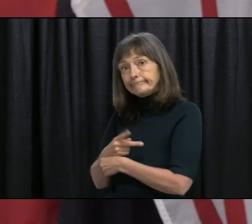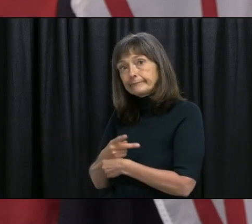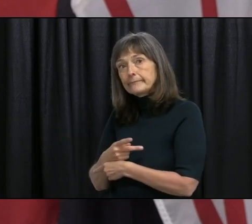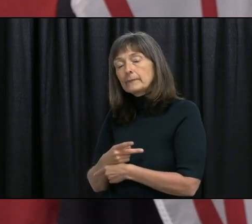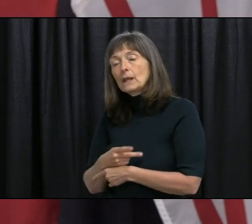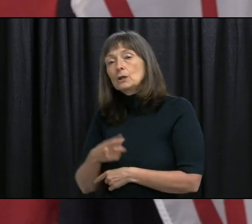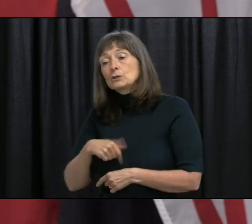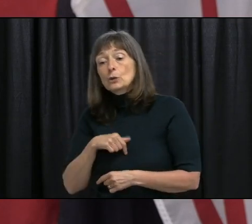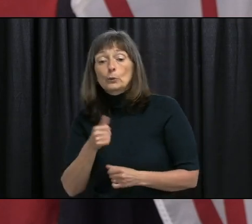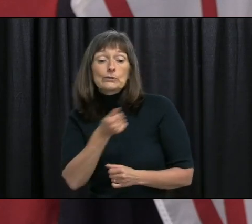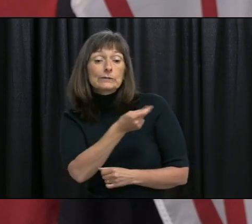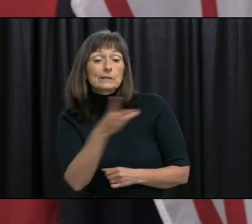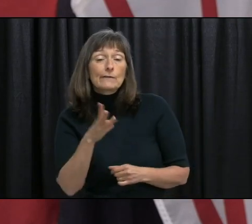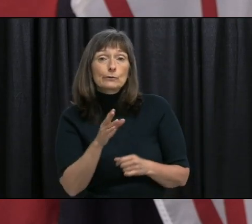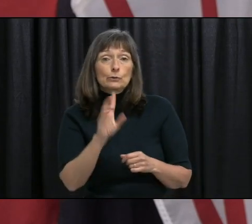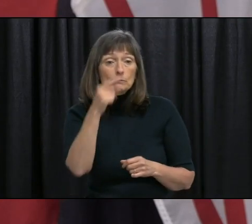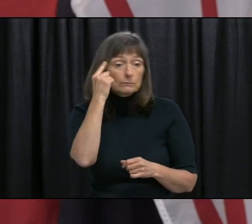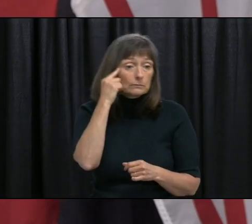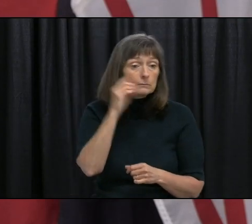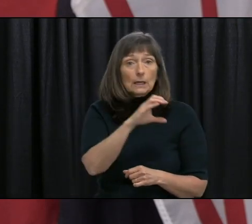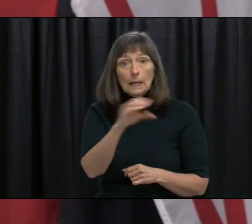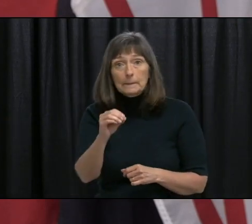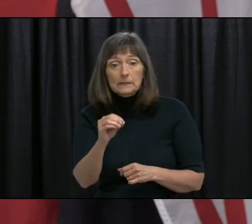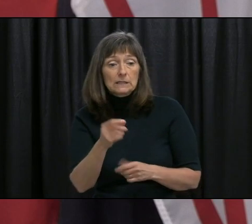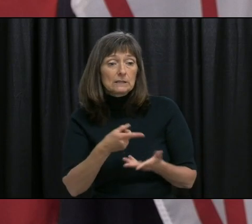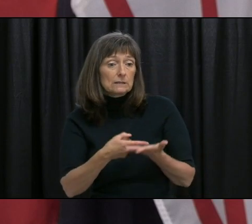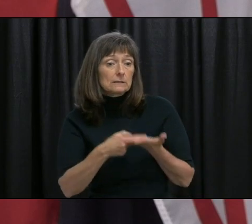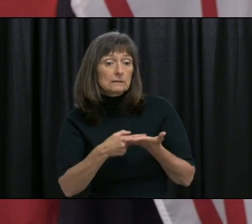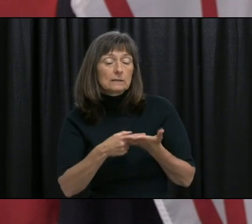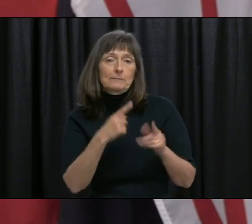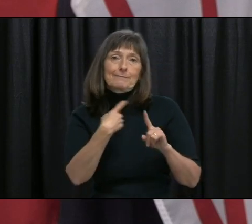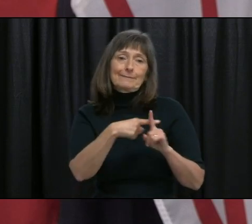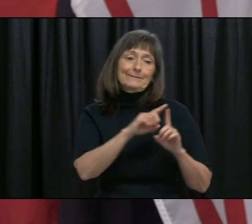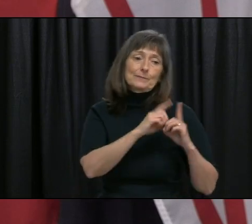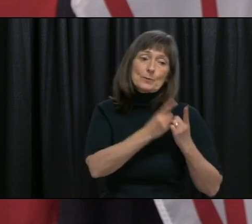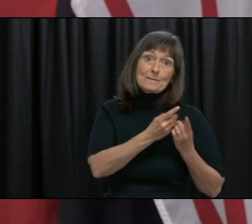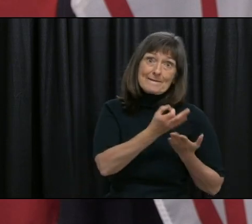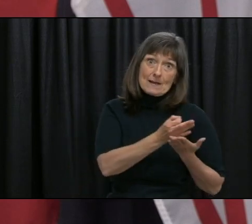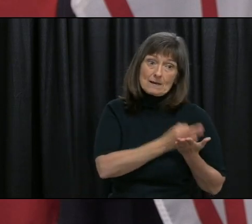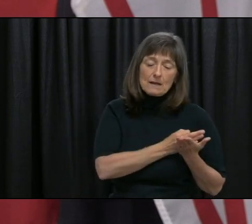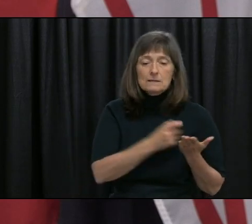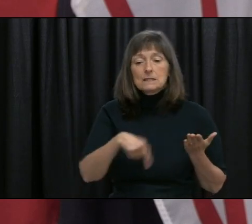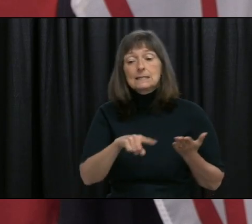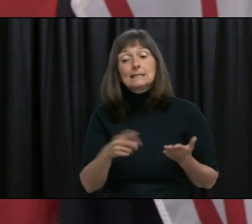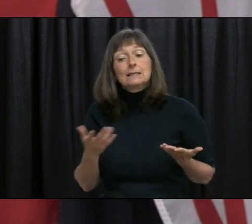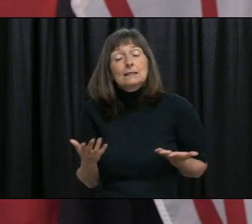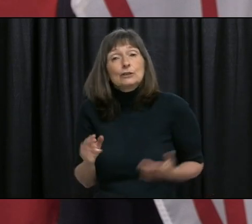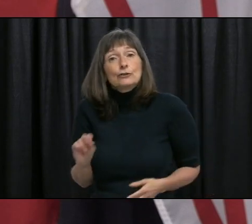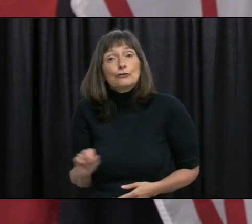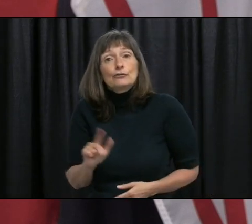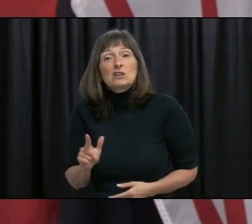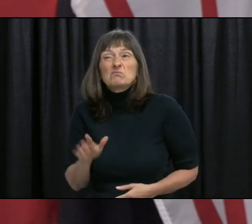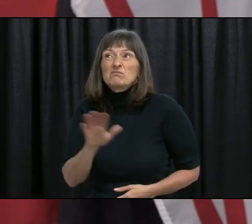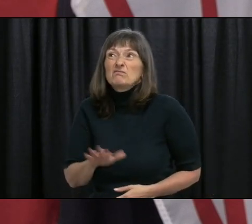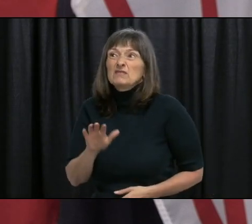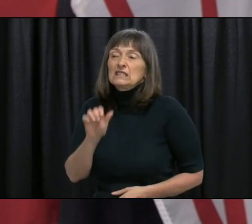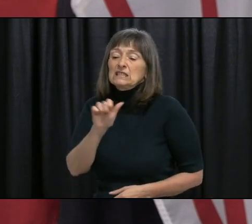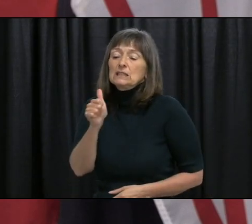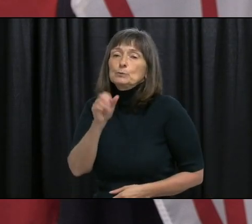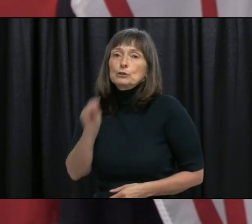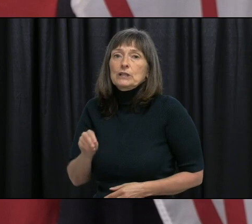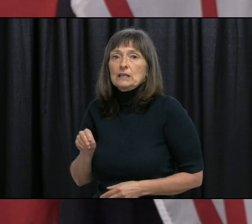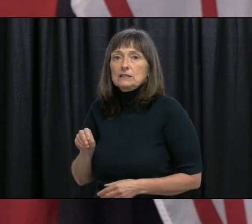of employers and working with the Department of Finance, it was decided that, in Newfoundland and Labrador, that about 10% of